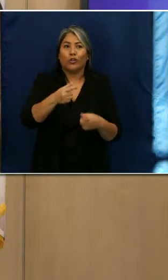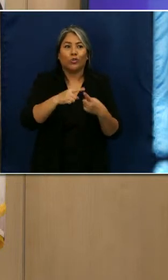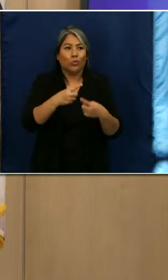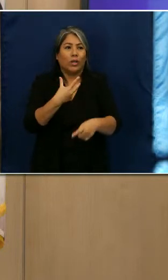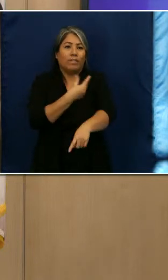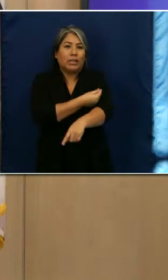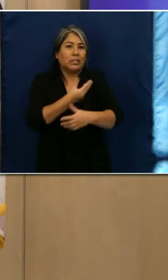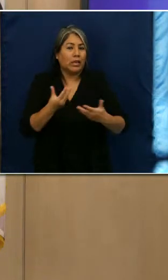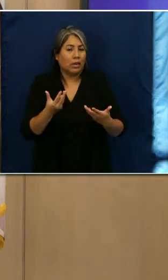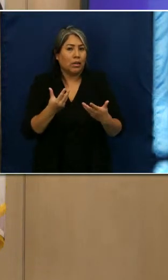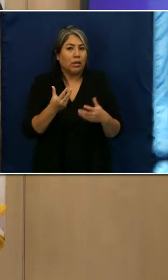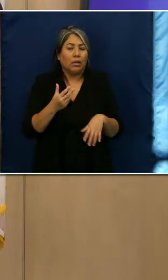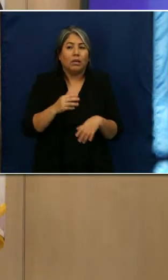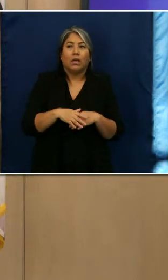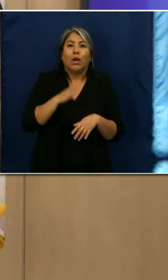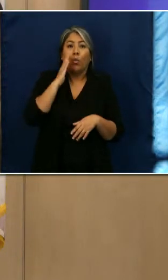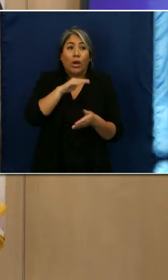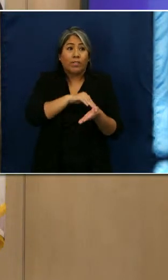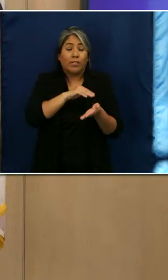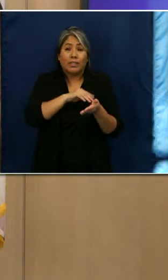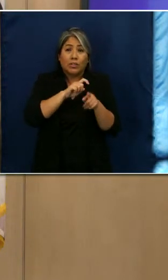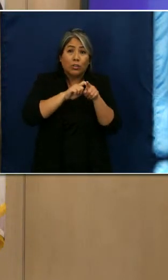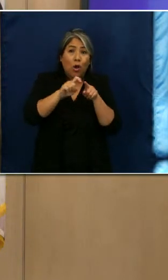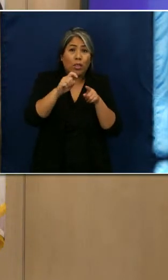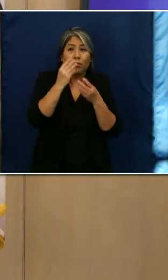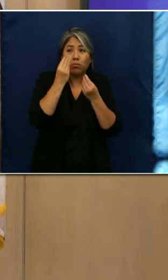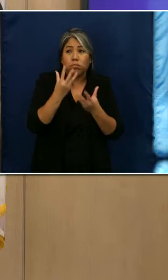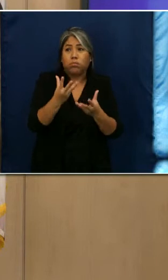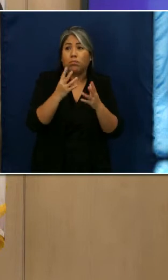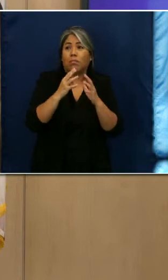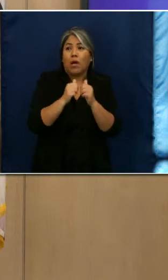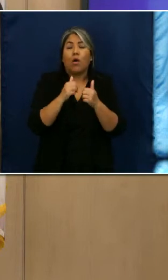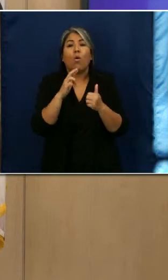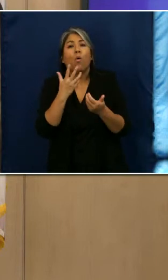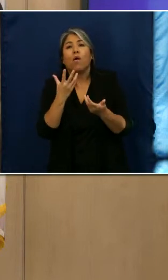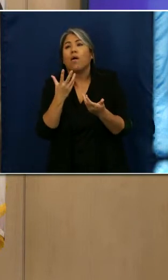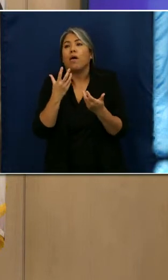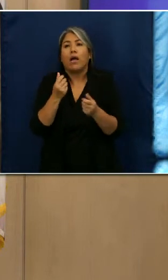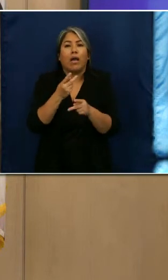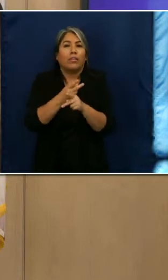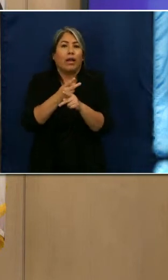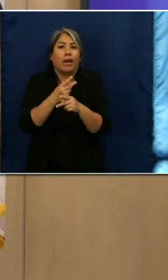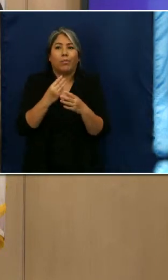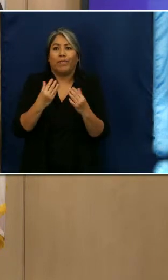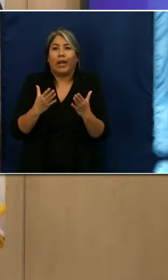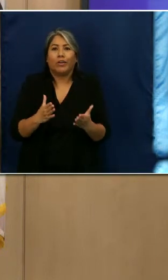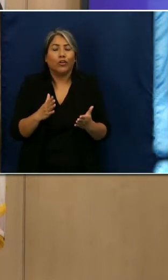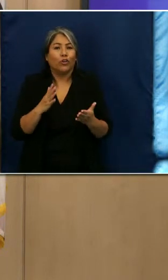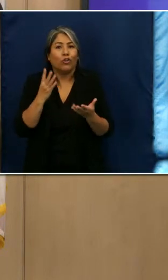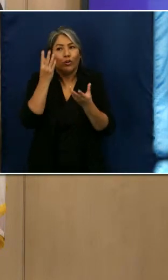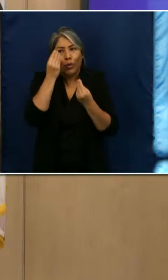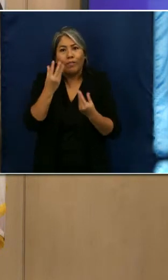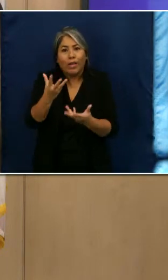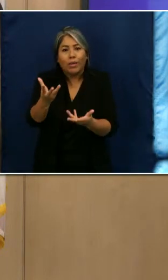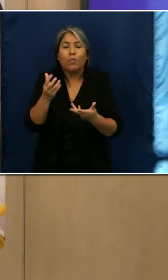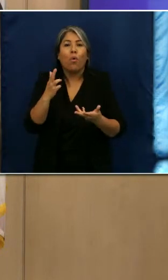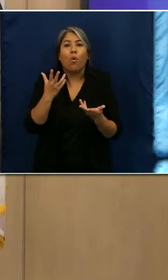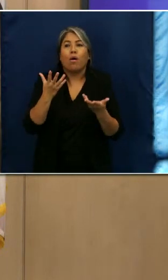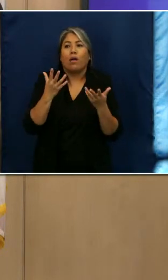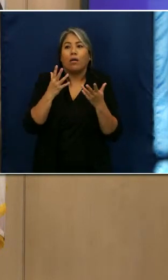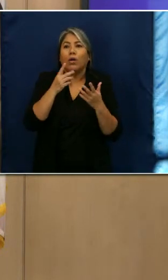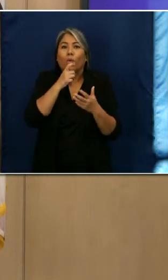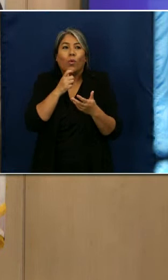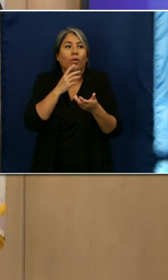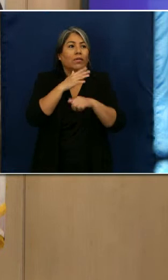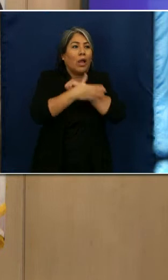vaccine? Will their physician notify them? Will the health care provider notify them? Or will the will the county